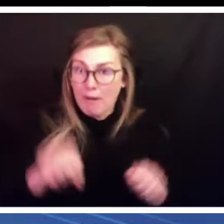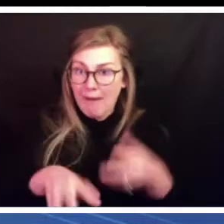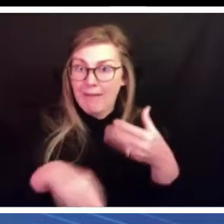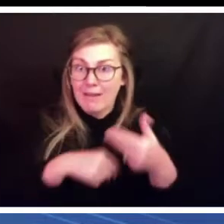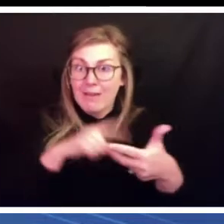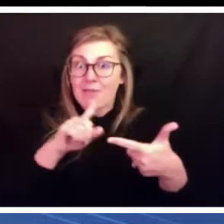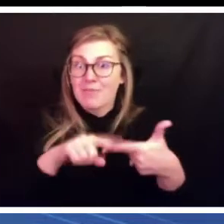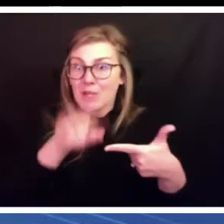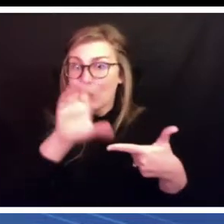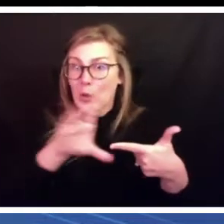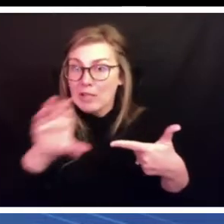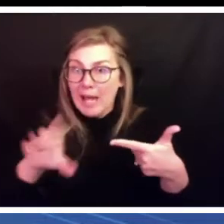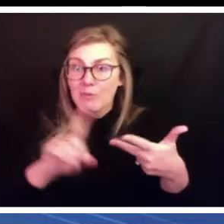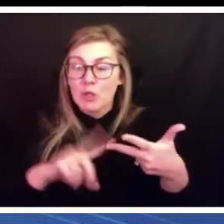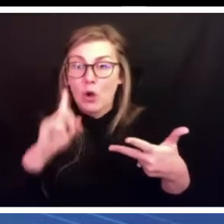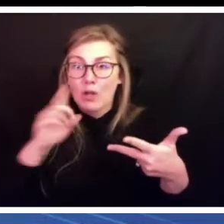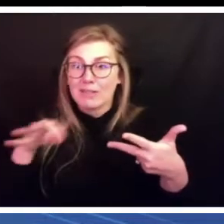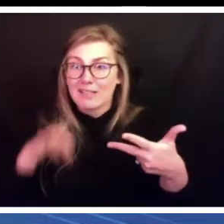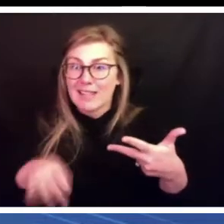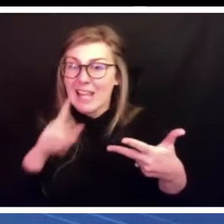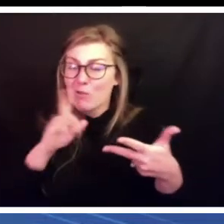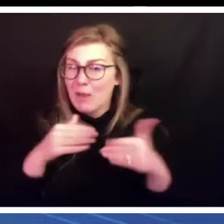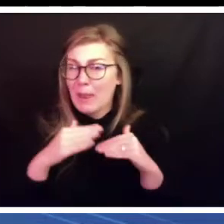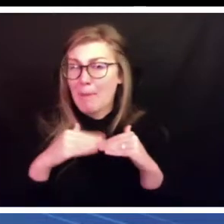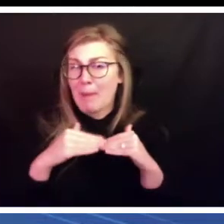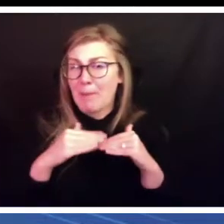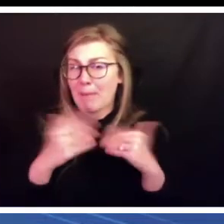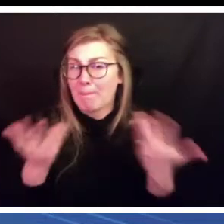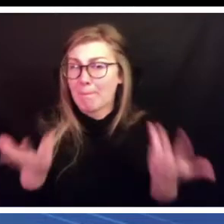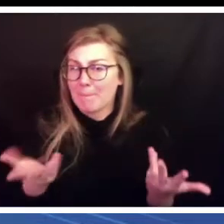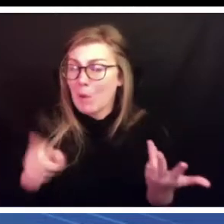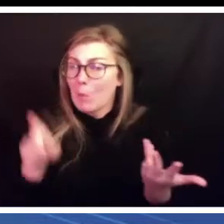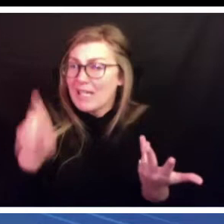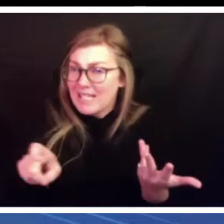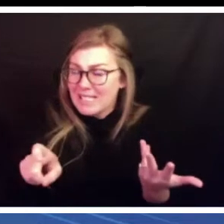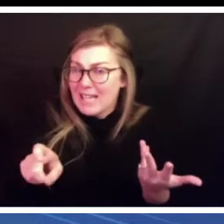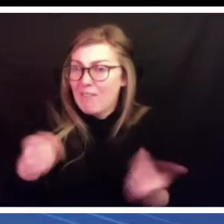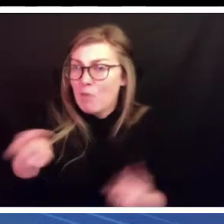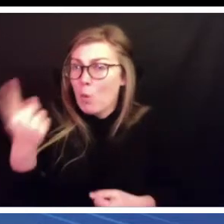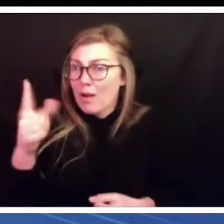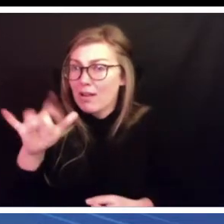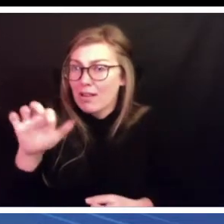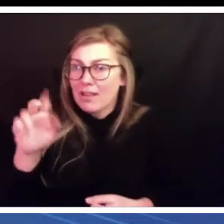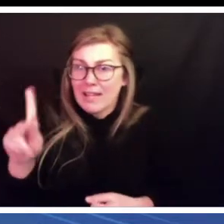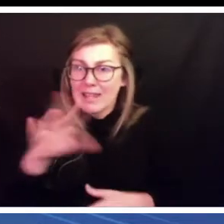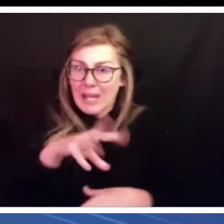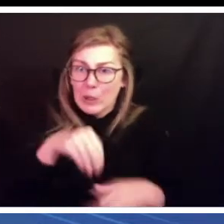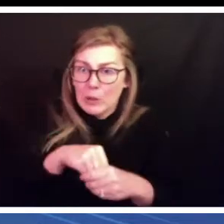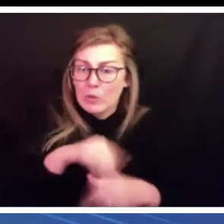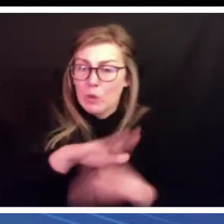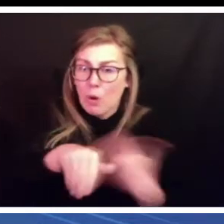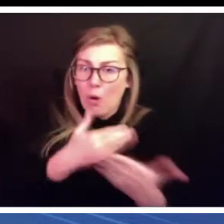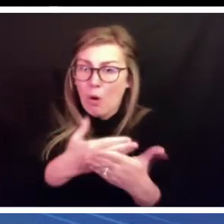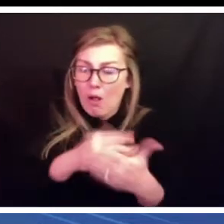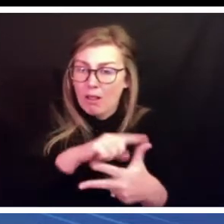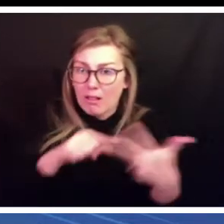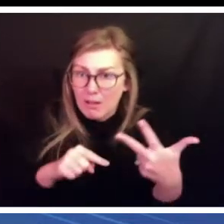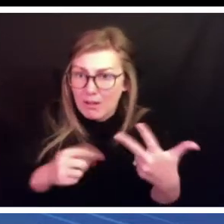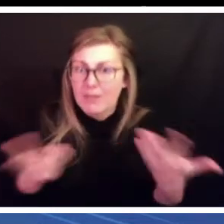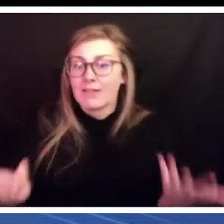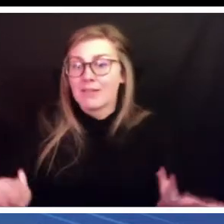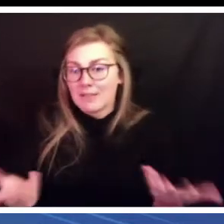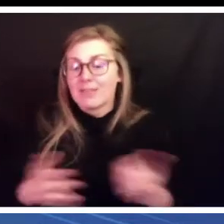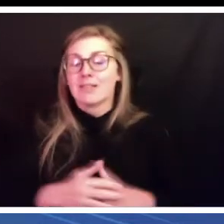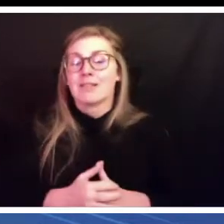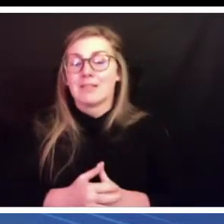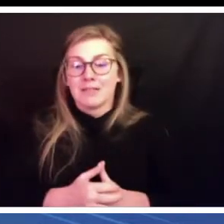minimum, like, you know, bottom line thing that we need to be at for sure. I agree. You know, the other thing is some